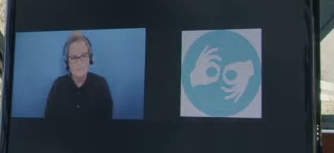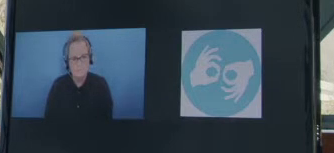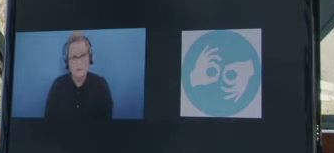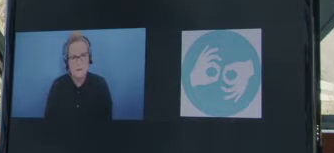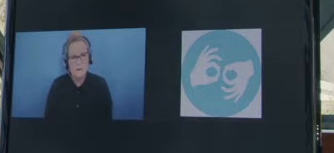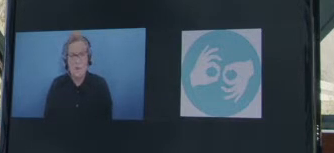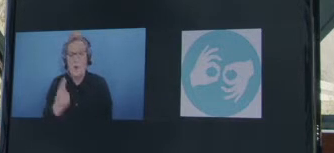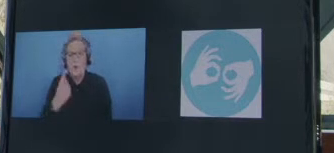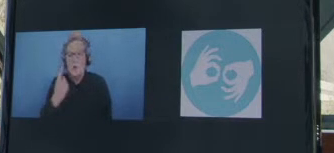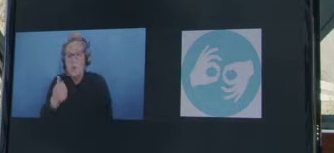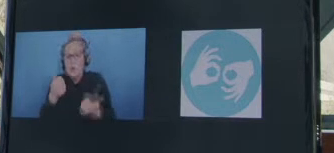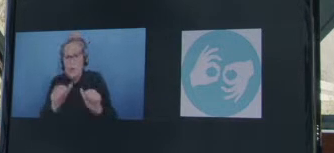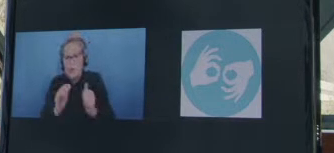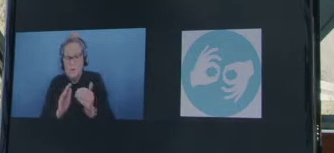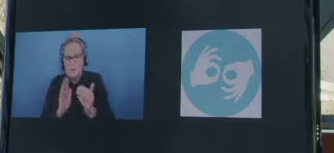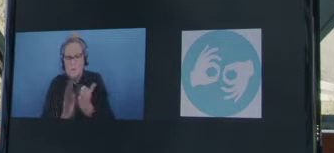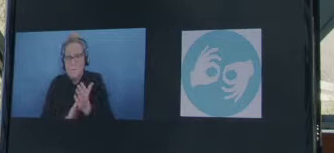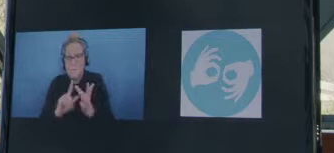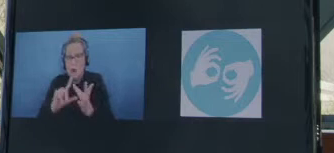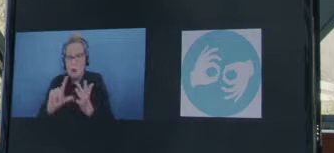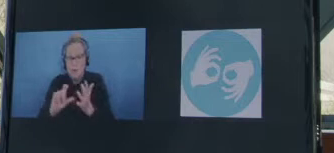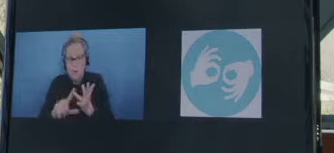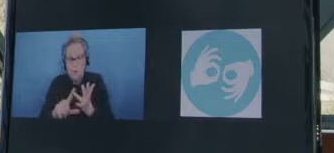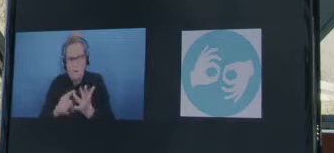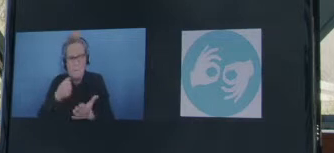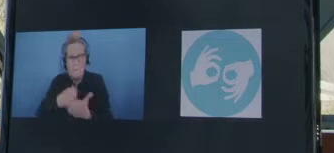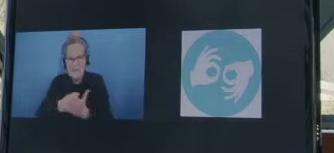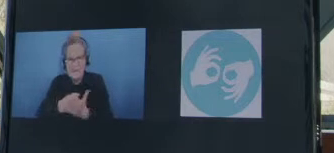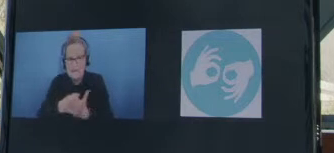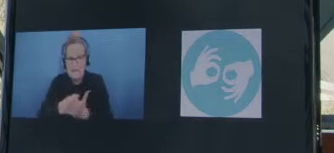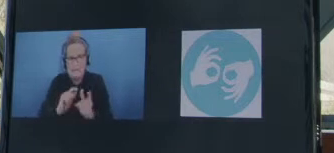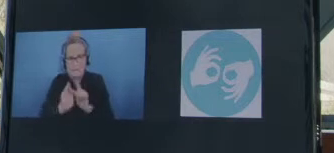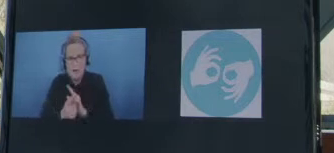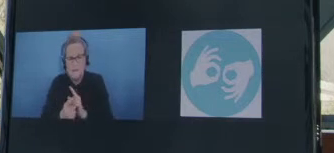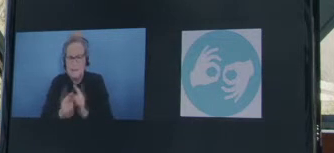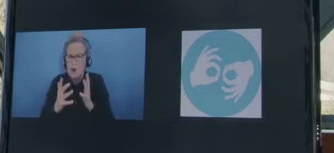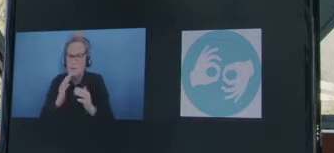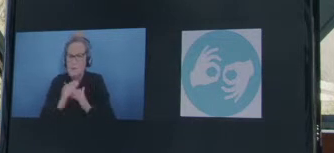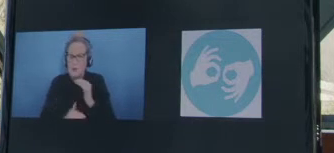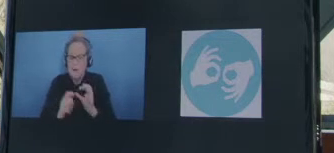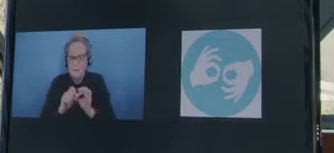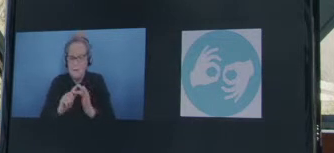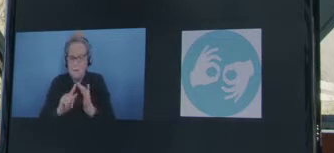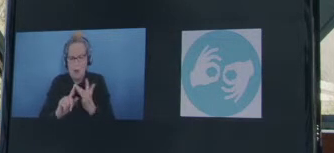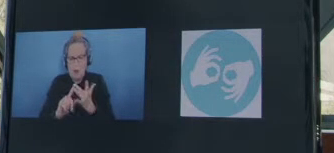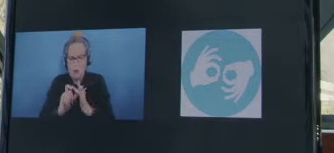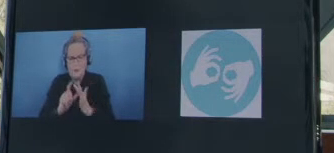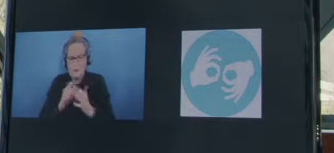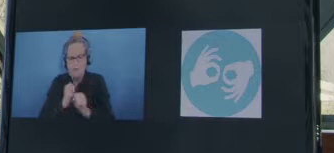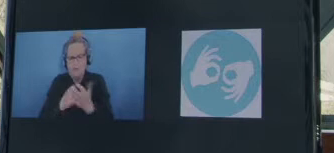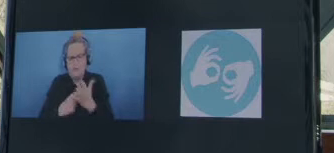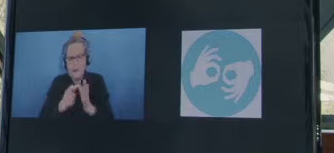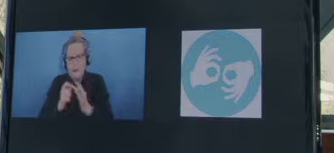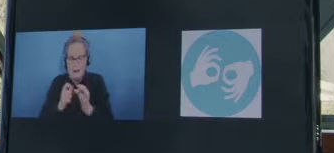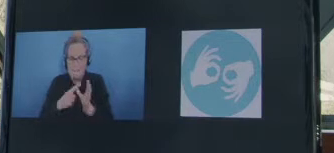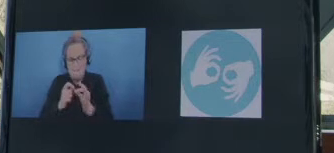using myco-based products has a lot to do with biodegradability. But my interest in them has primarily been